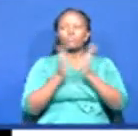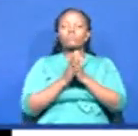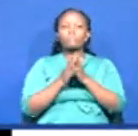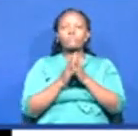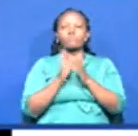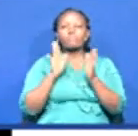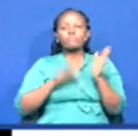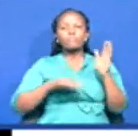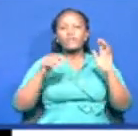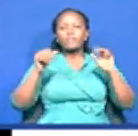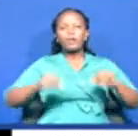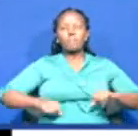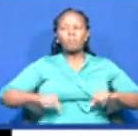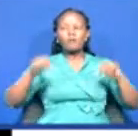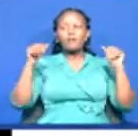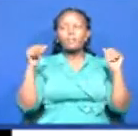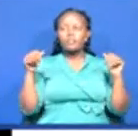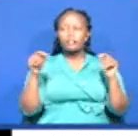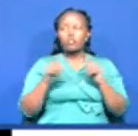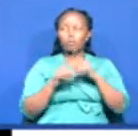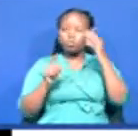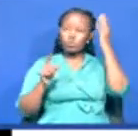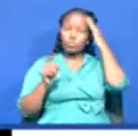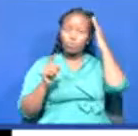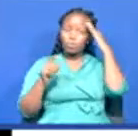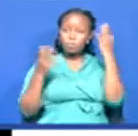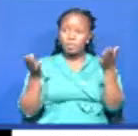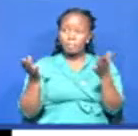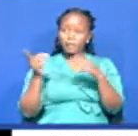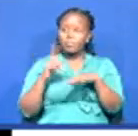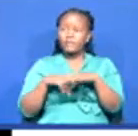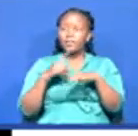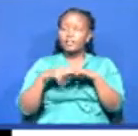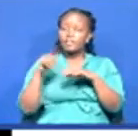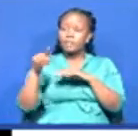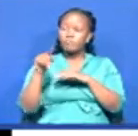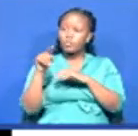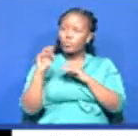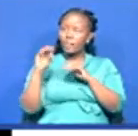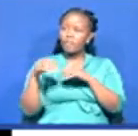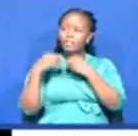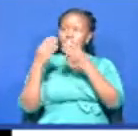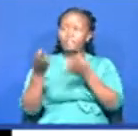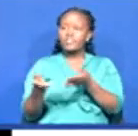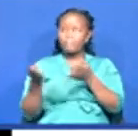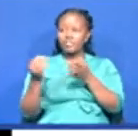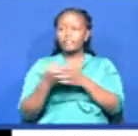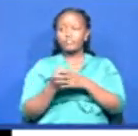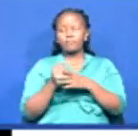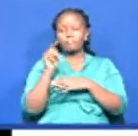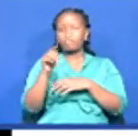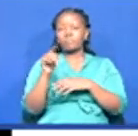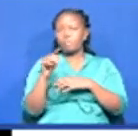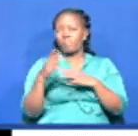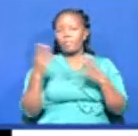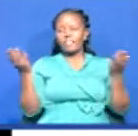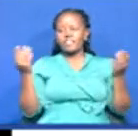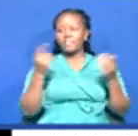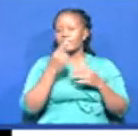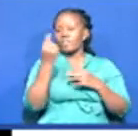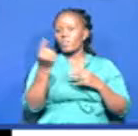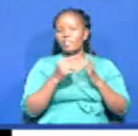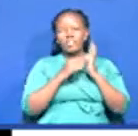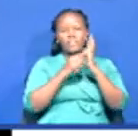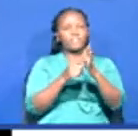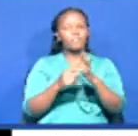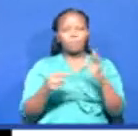And remember, when you're given by Mr. Musiambu, then it is not just a symbol you're being given,